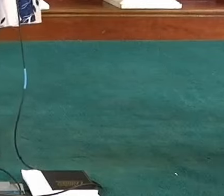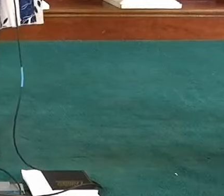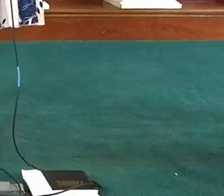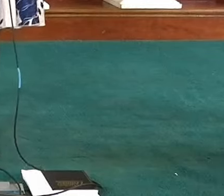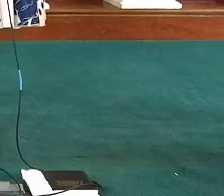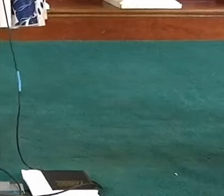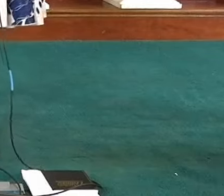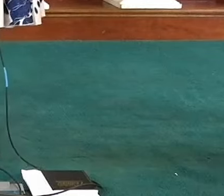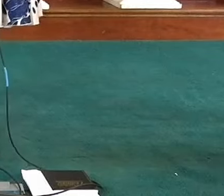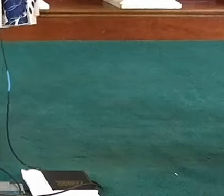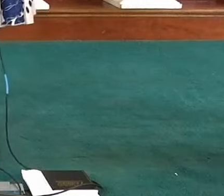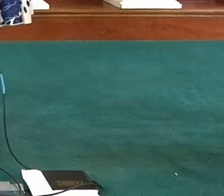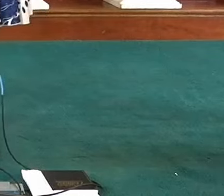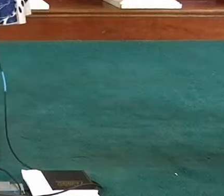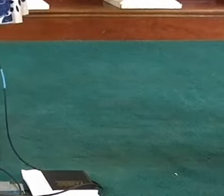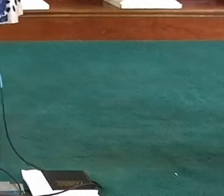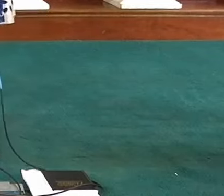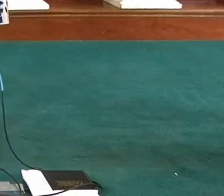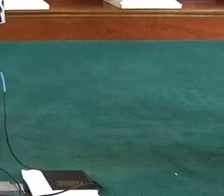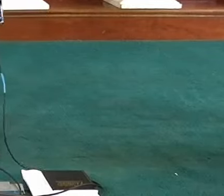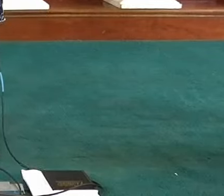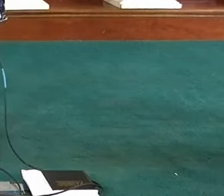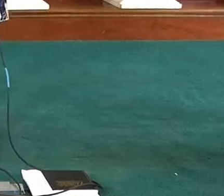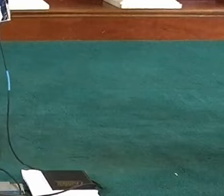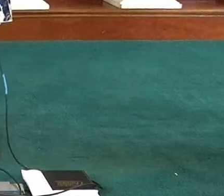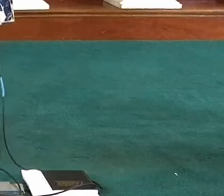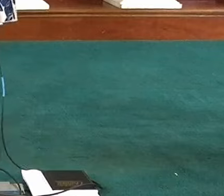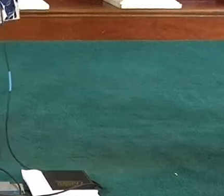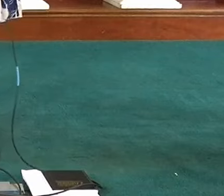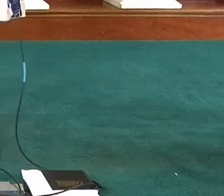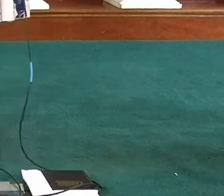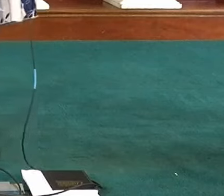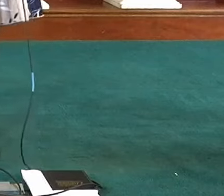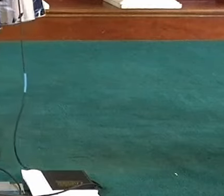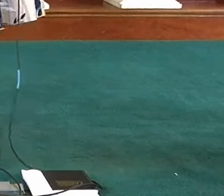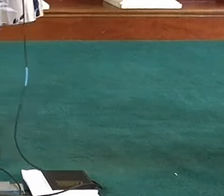miali ake ingase